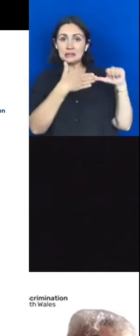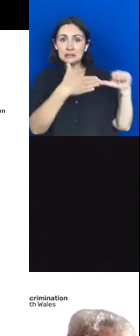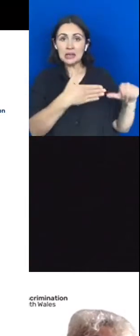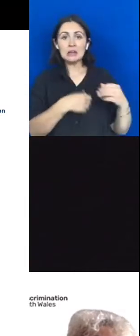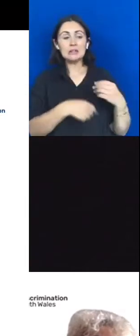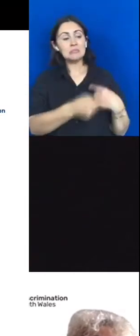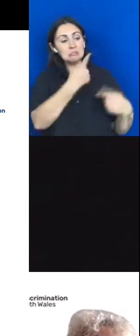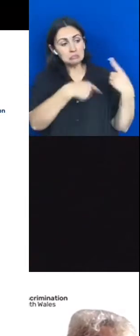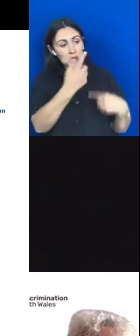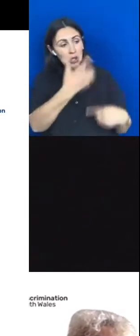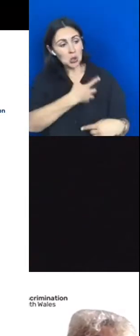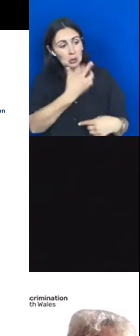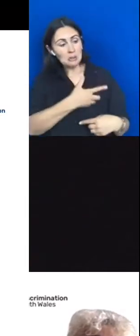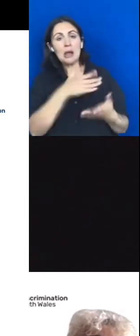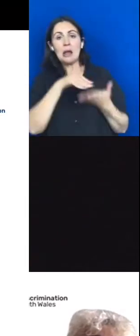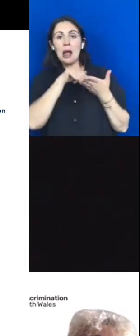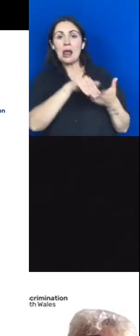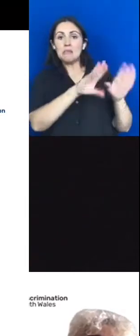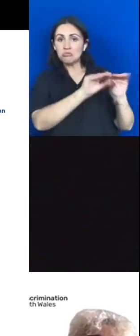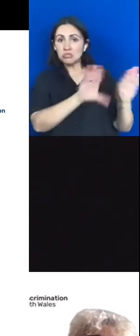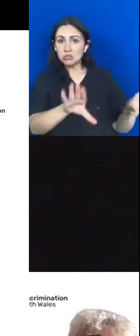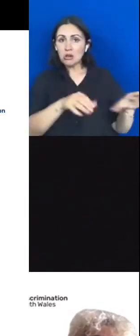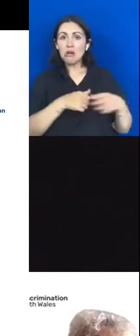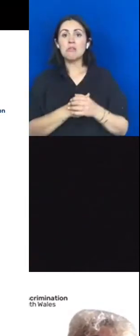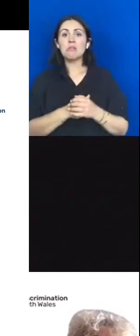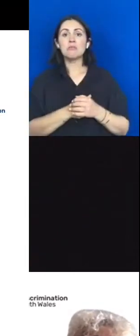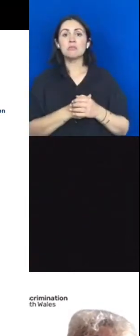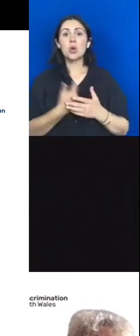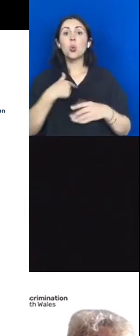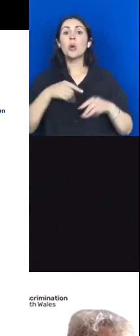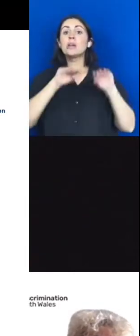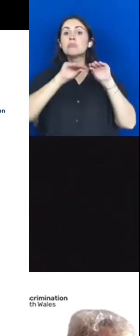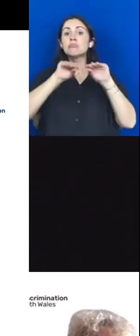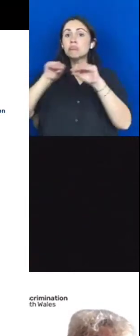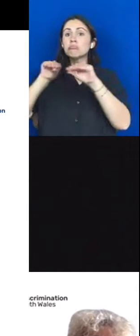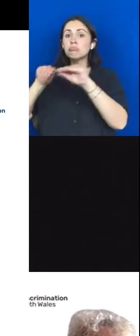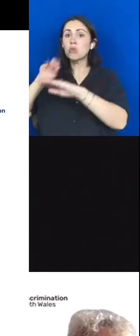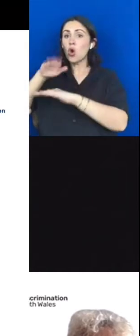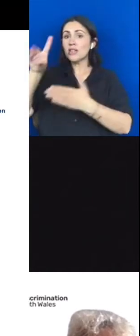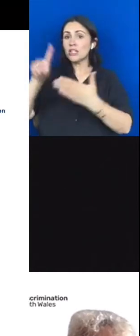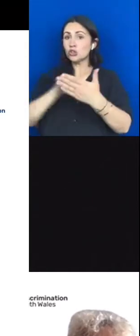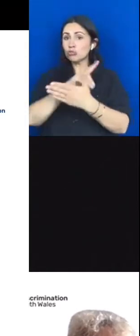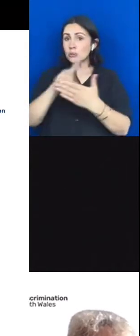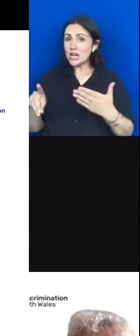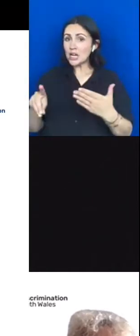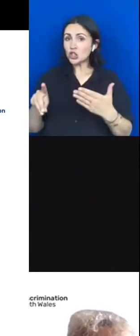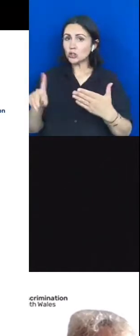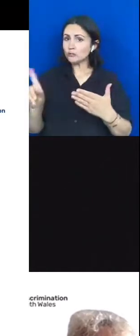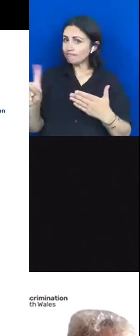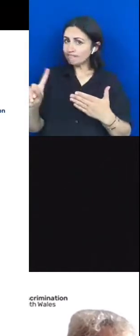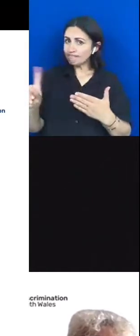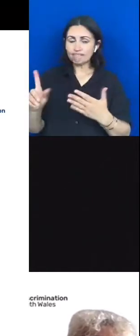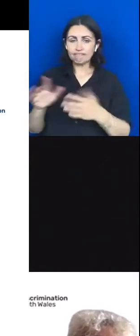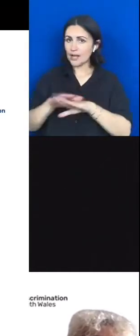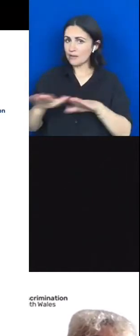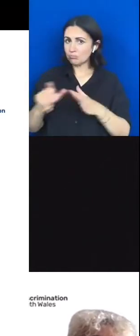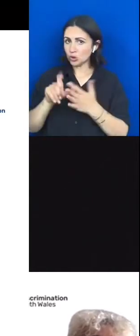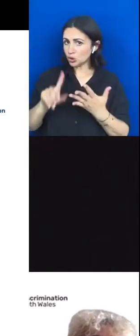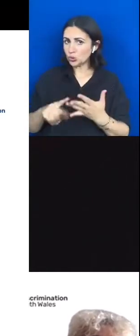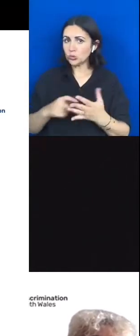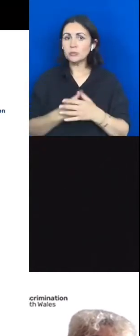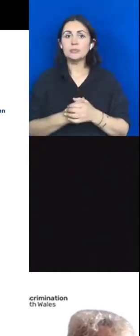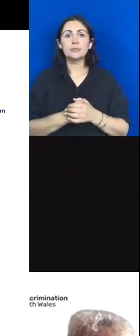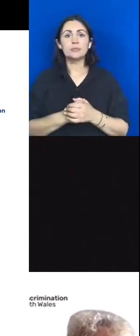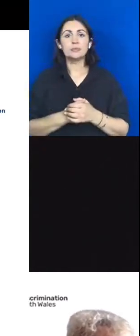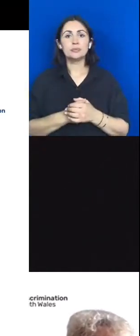resolve complaints, we raise awareness about discrimination and its impacts, we